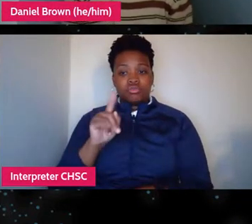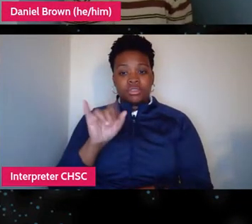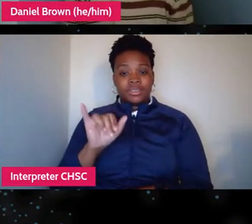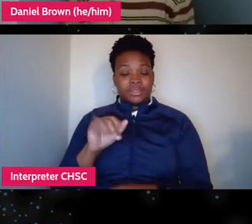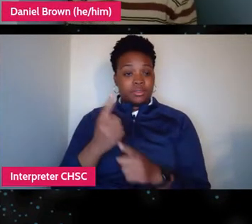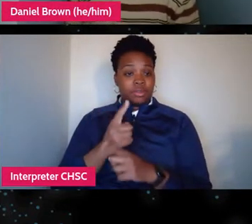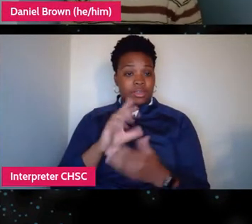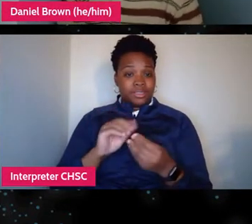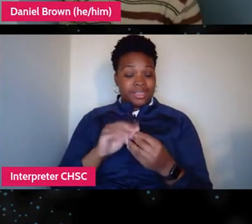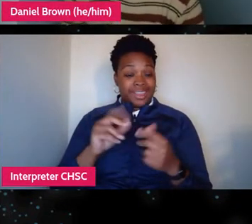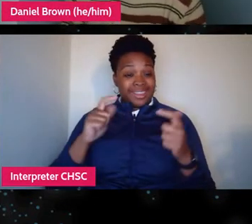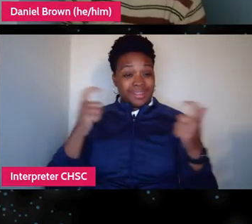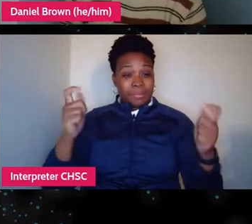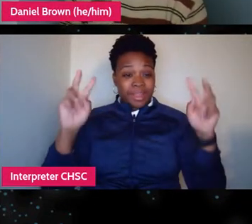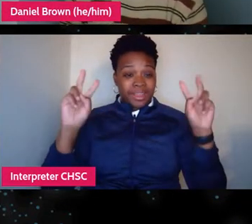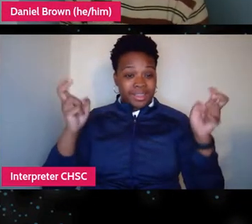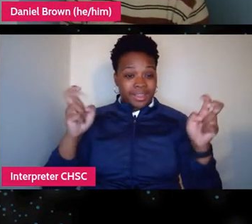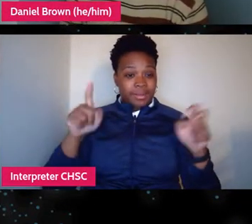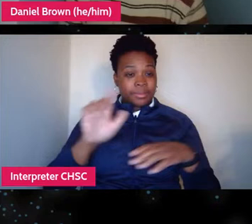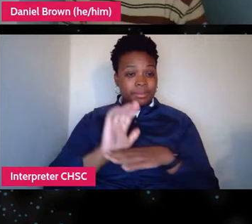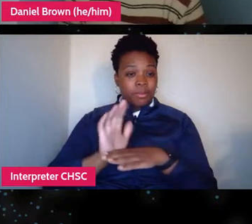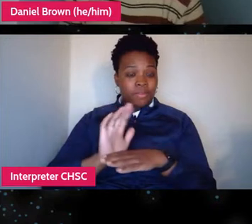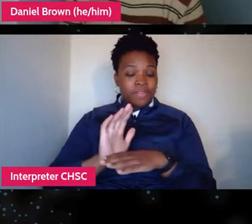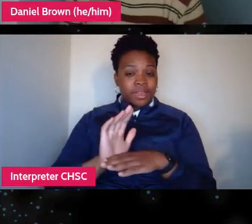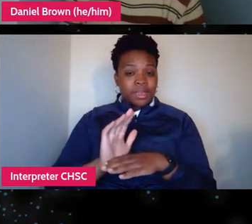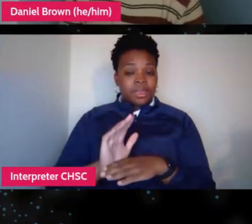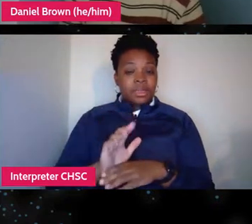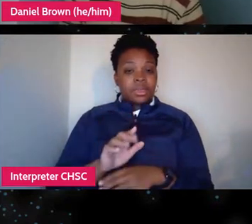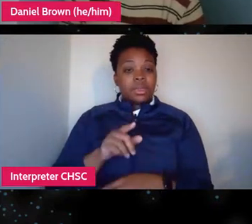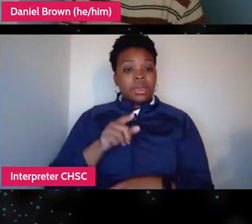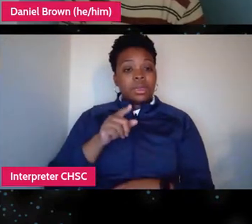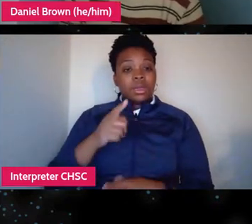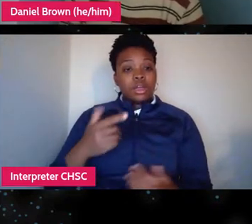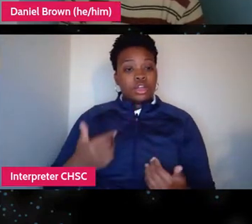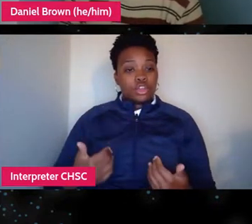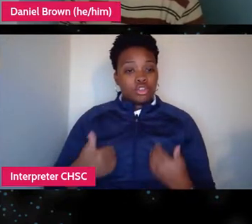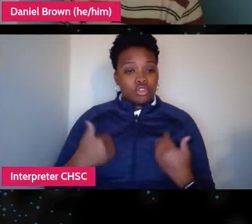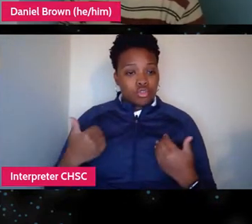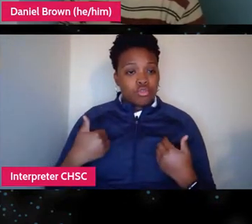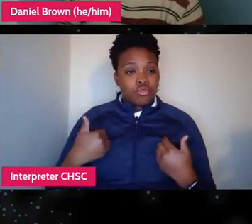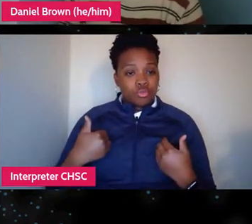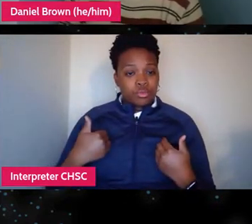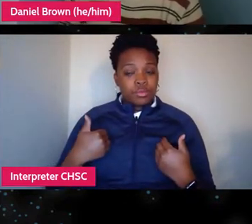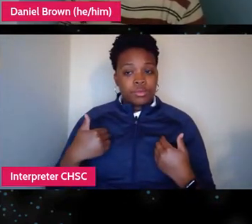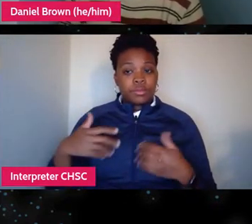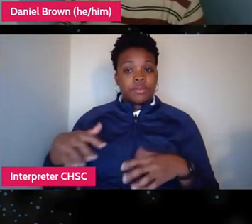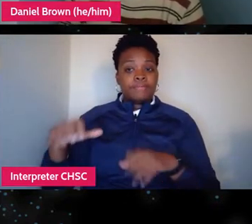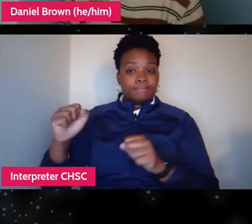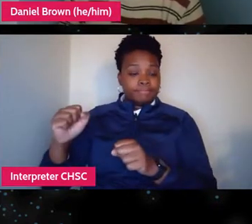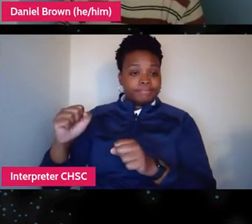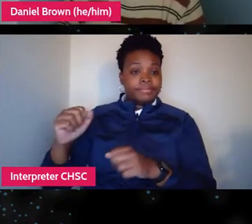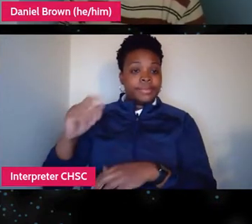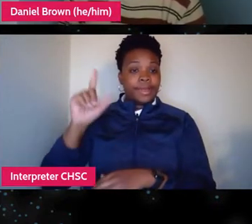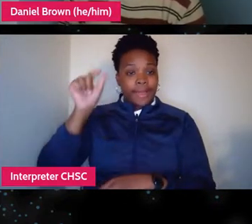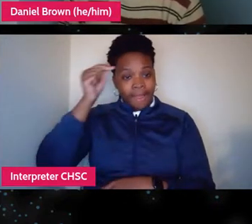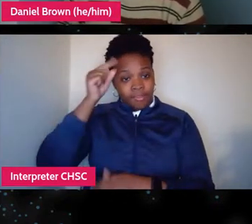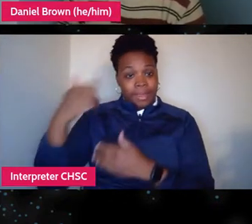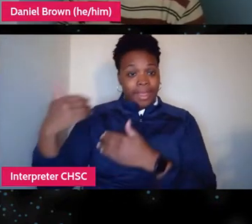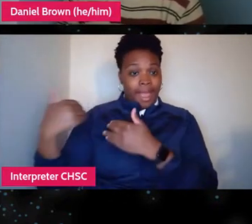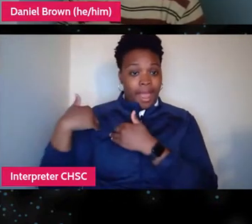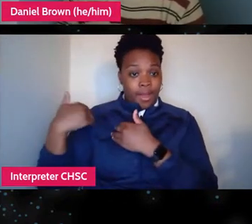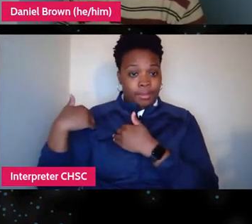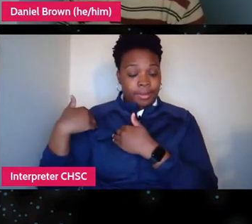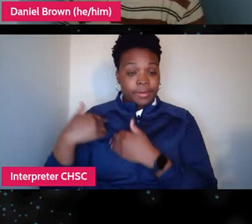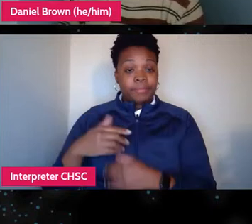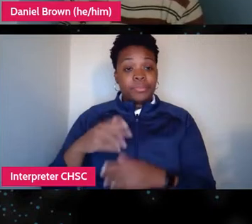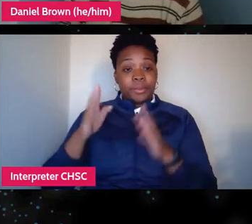big theme of this movie is, our youth are holding the government accountable, and geezers like me need